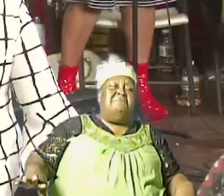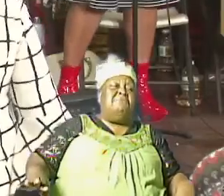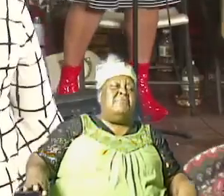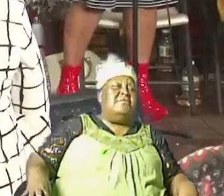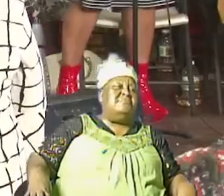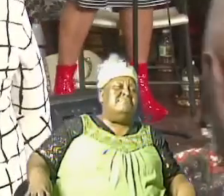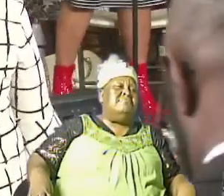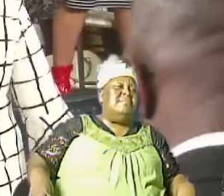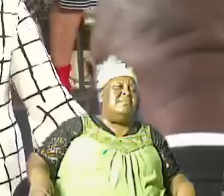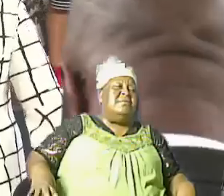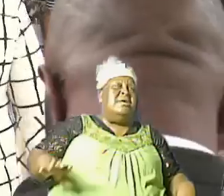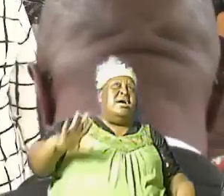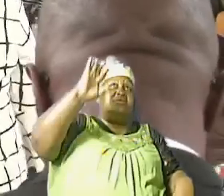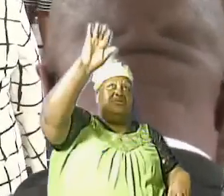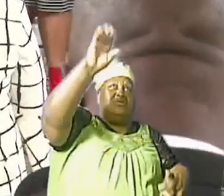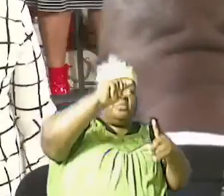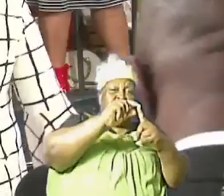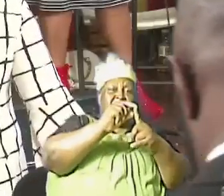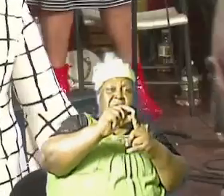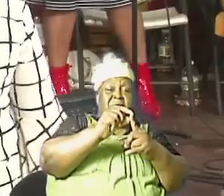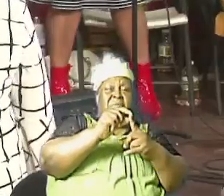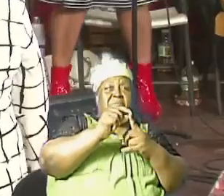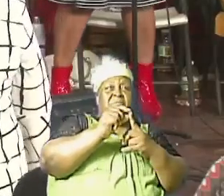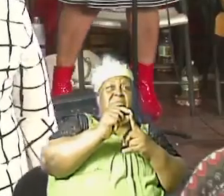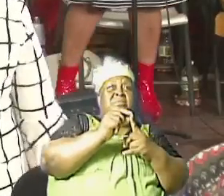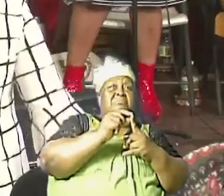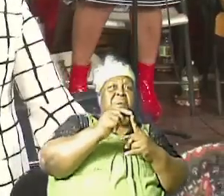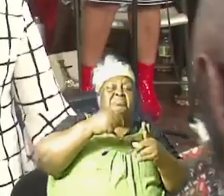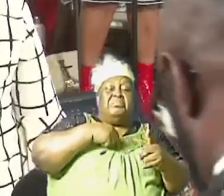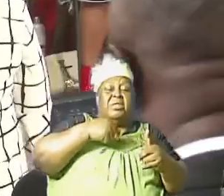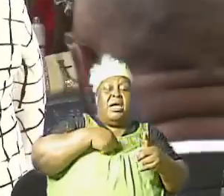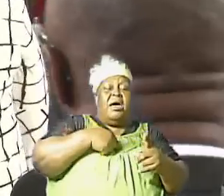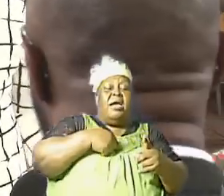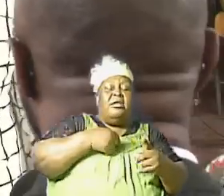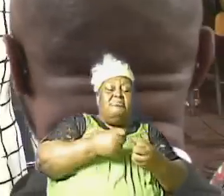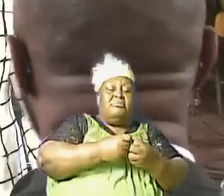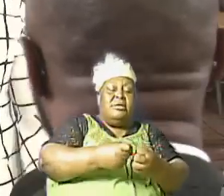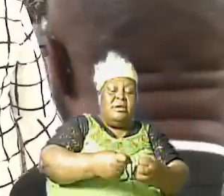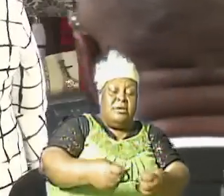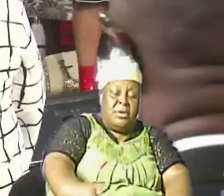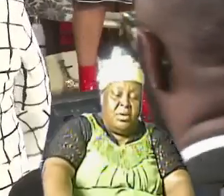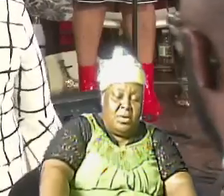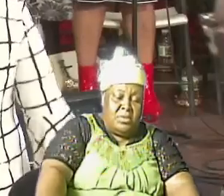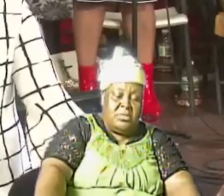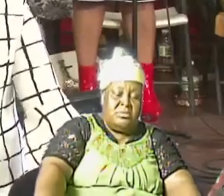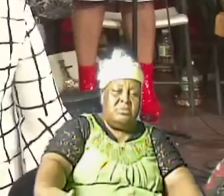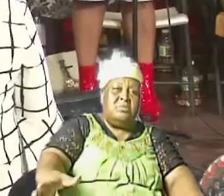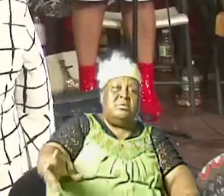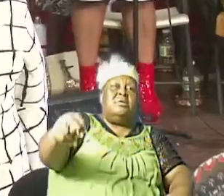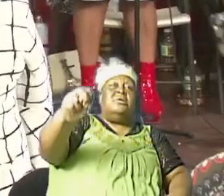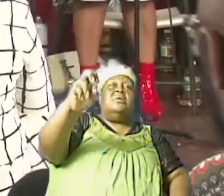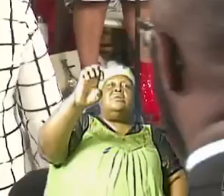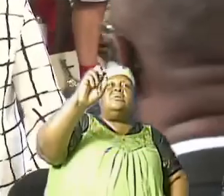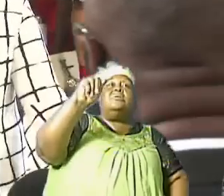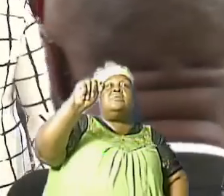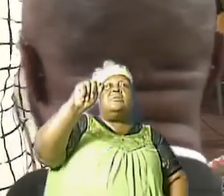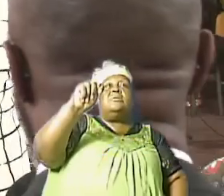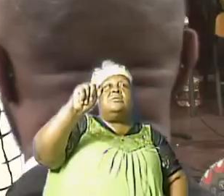Nevertheless, at thy word, I will let down the net.